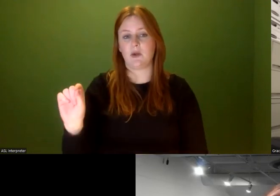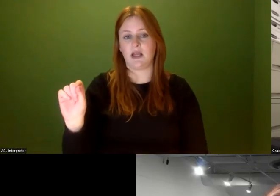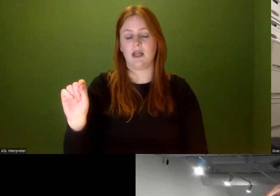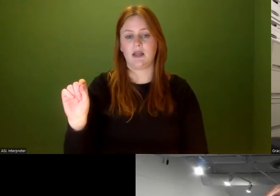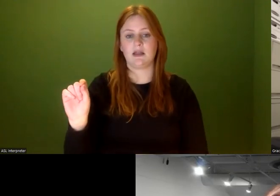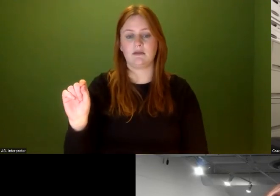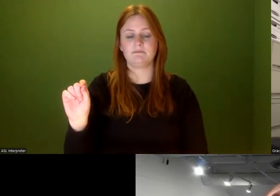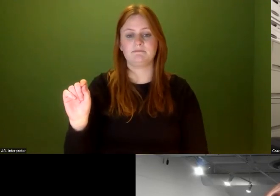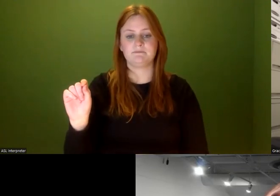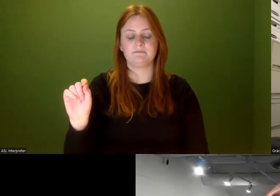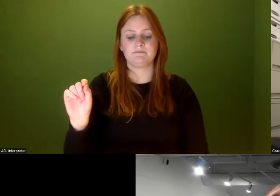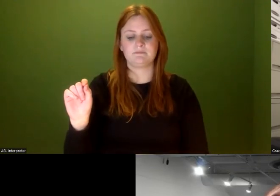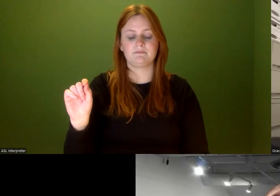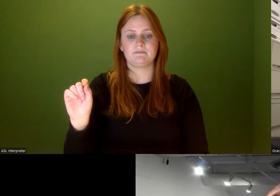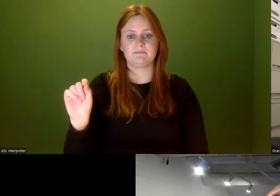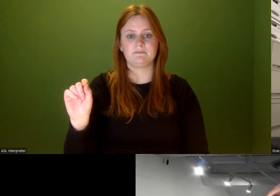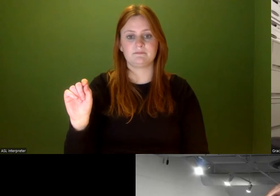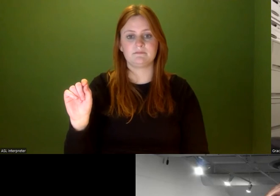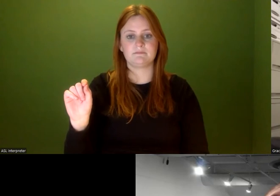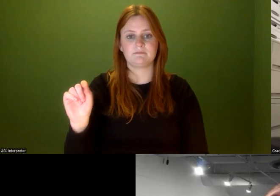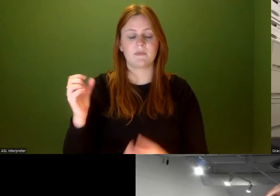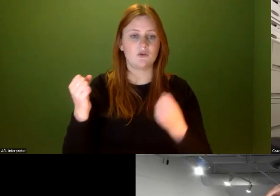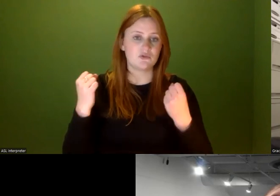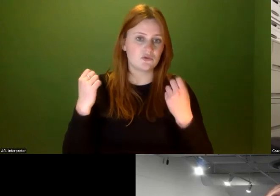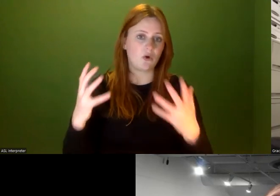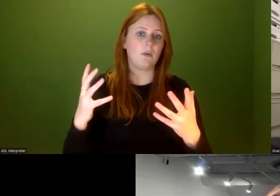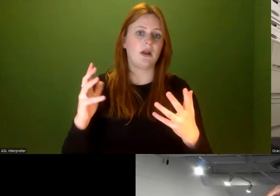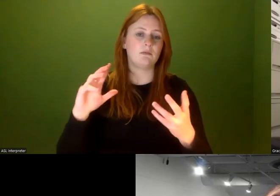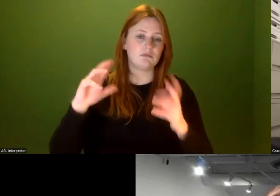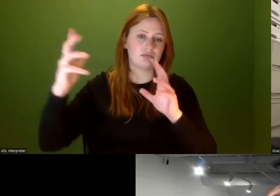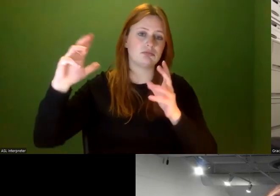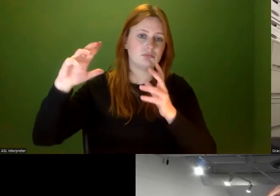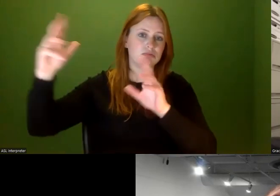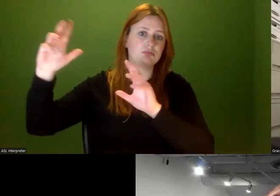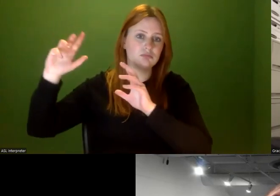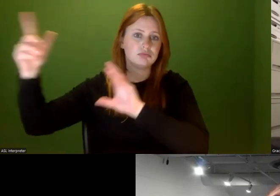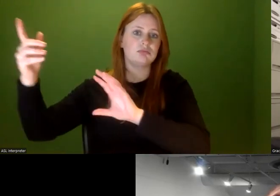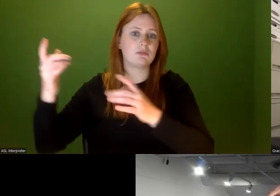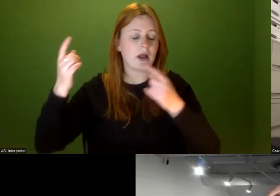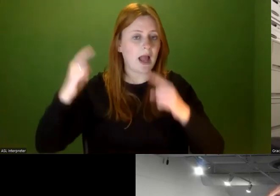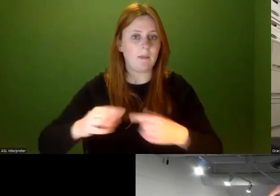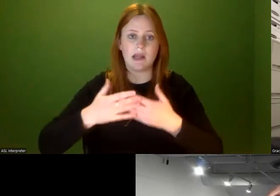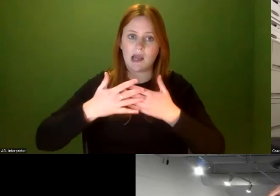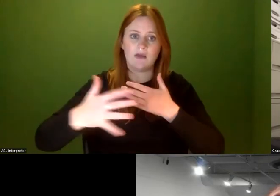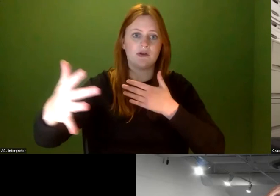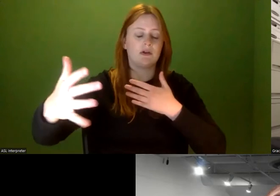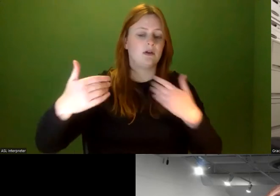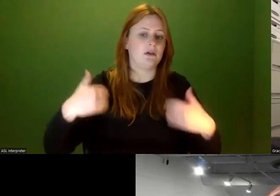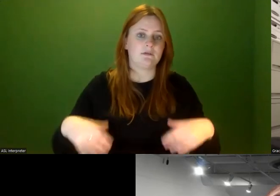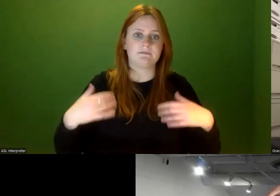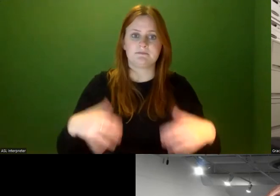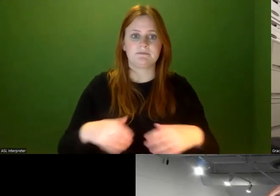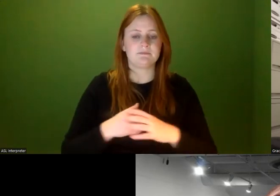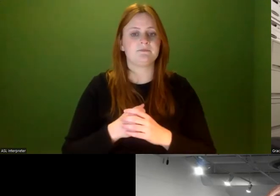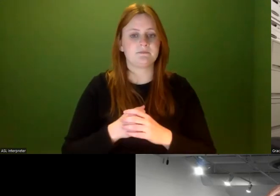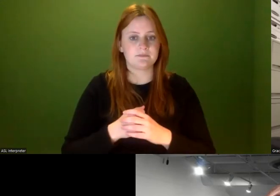And there were so many disastrous events that occurred after that, quite, you know,